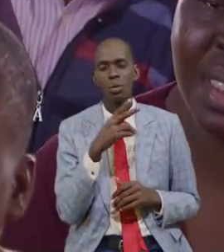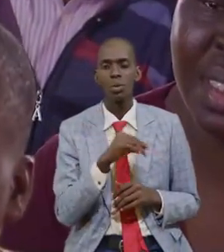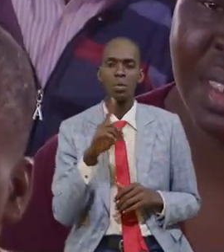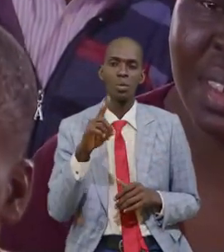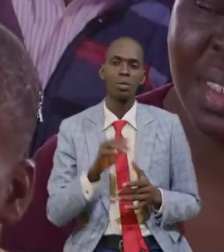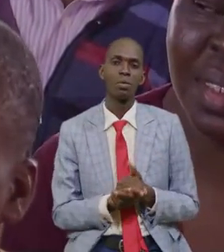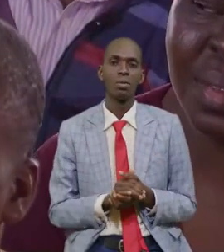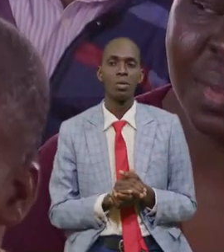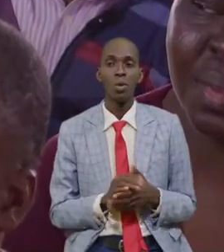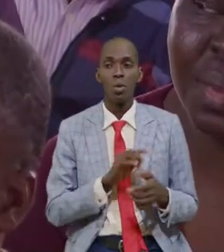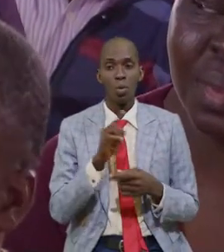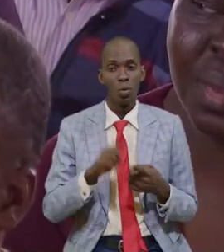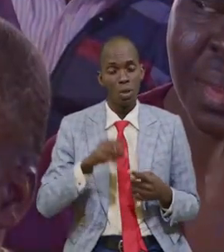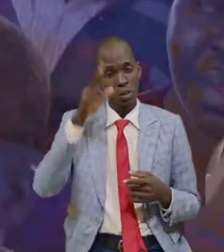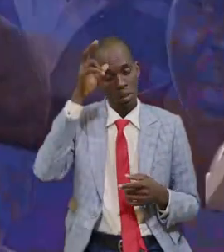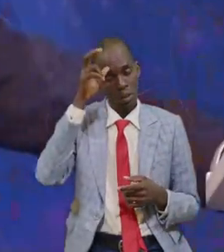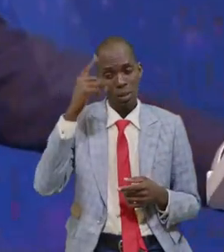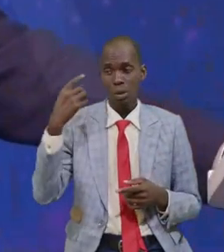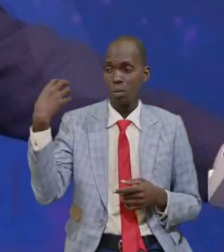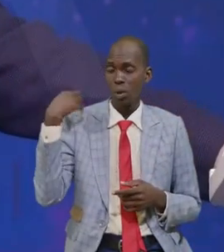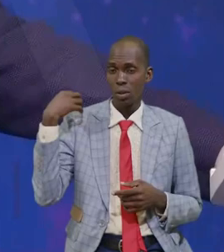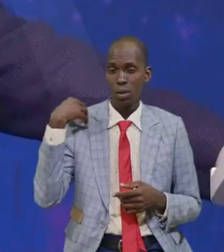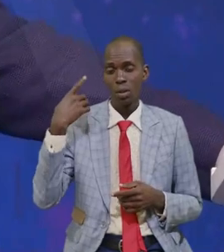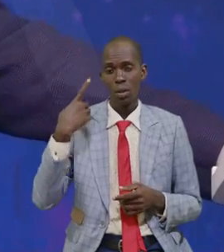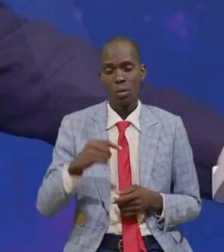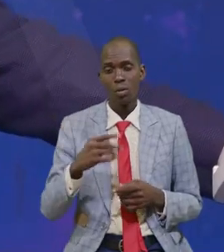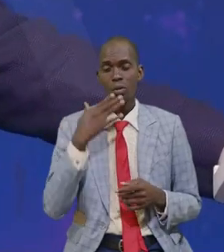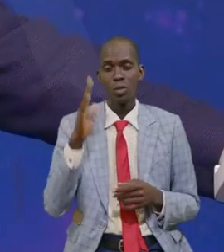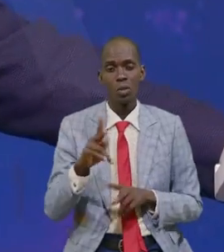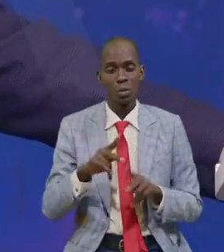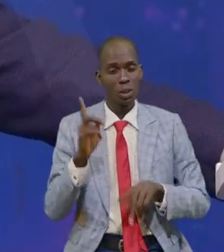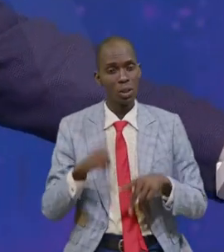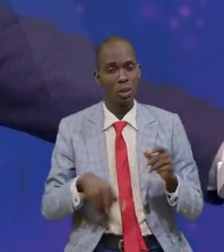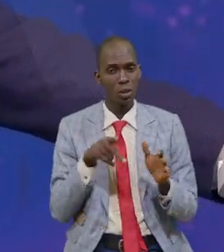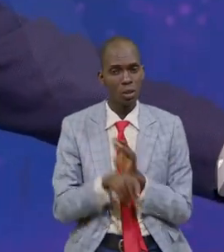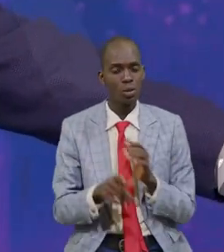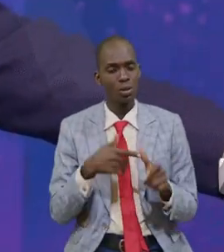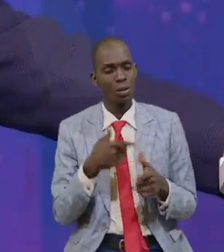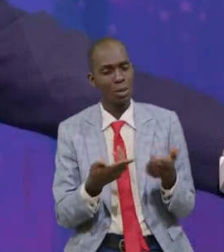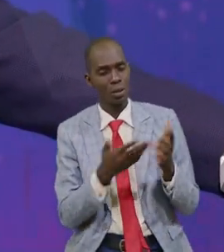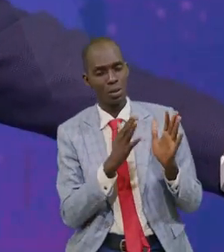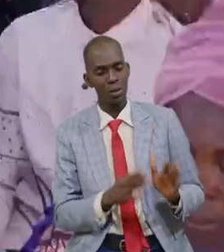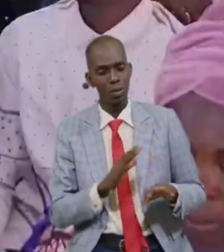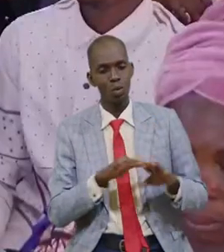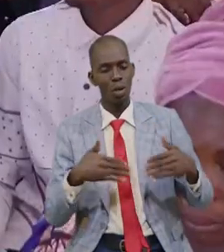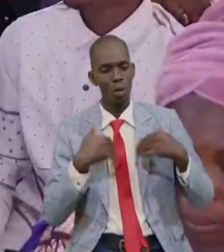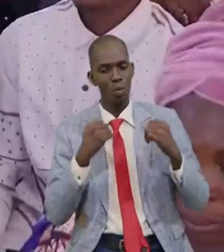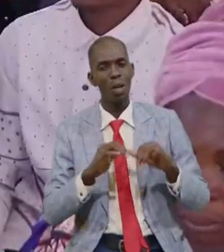When Satan, their master, cannot kill you, they are servants that have no power, how can they kill